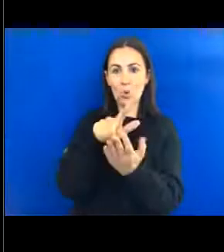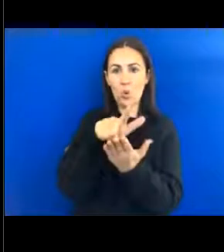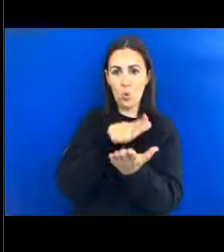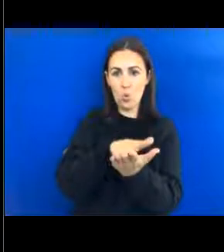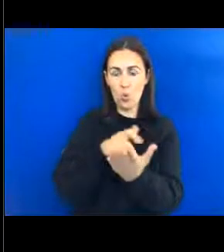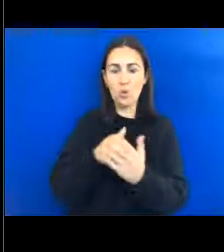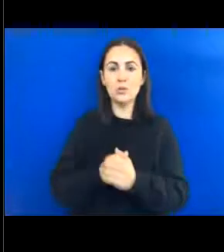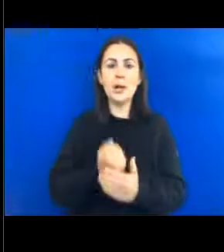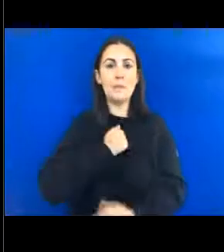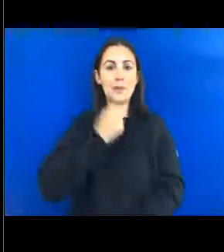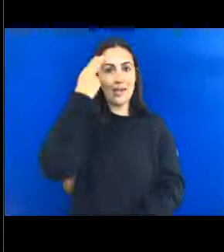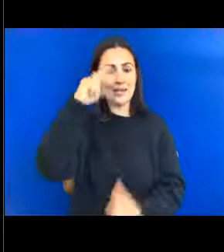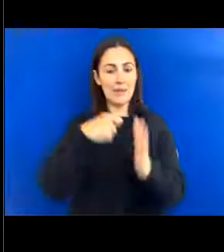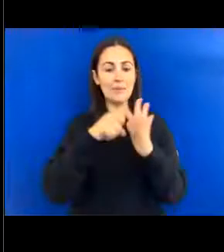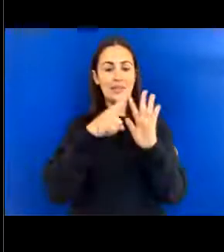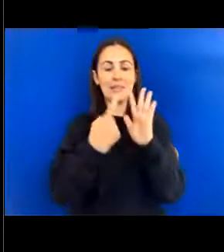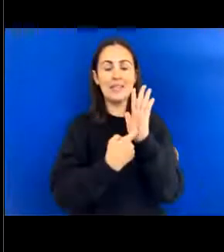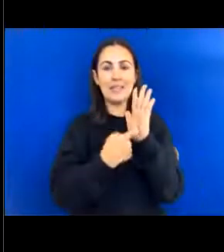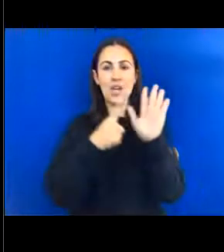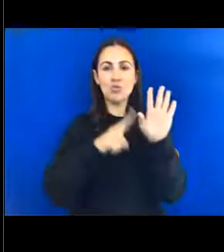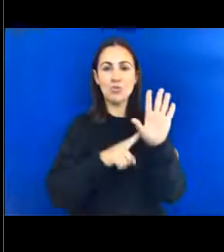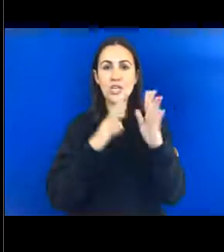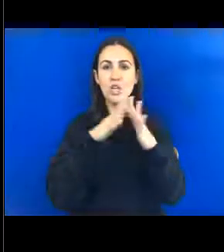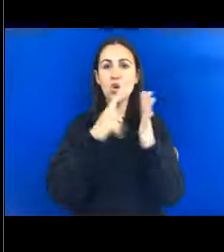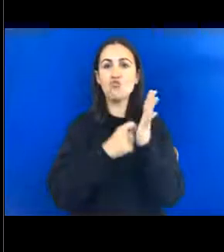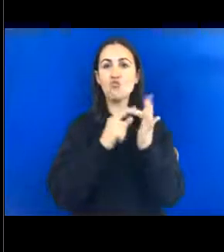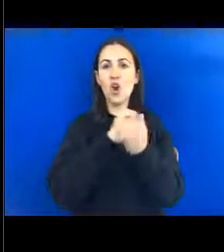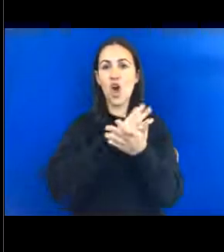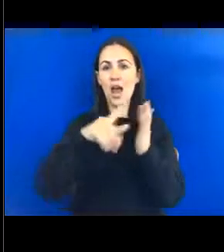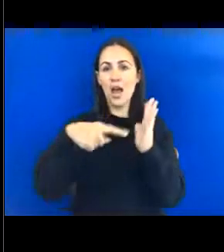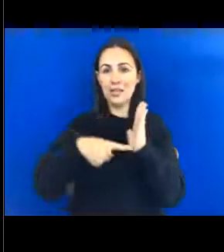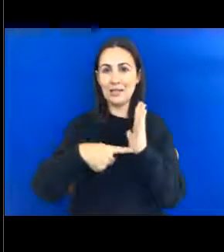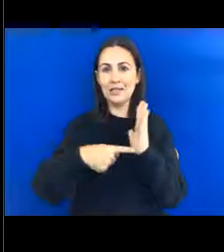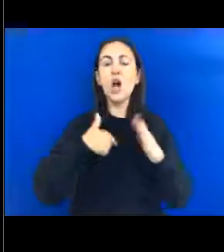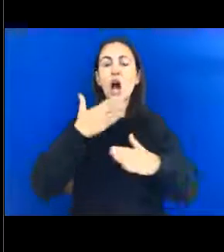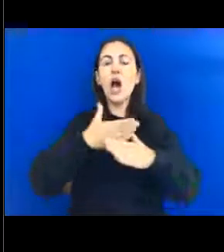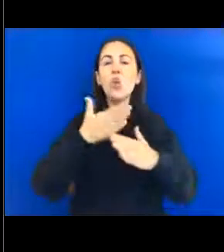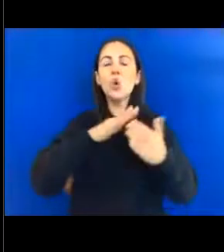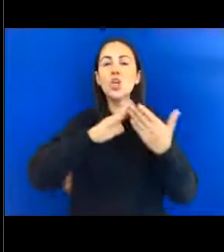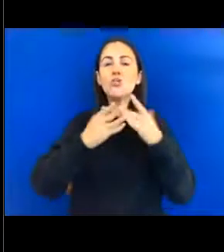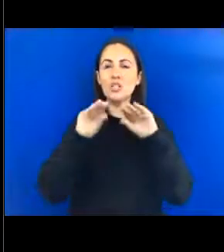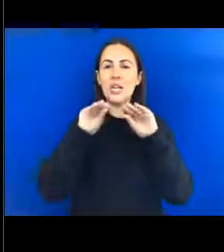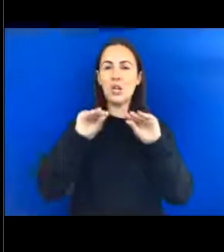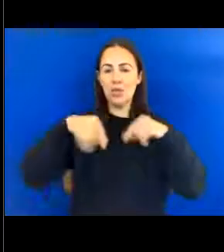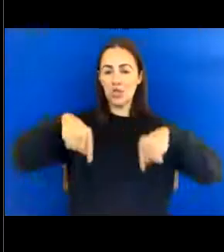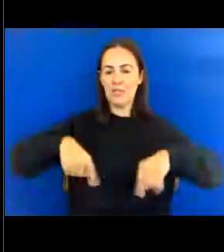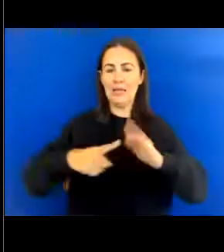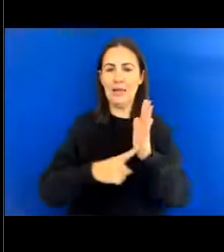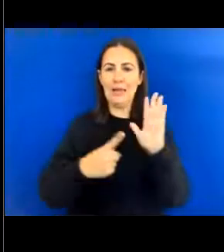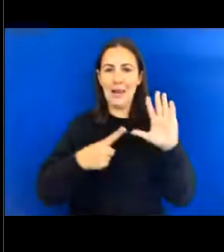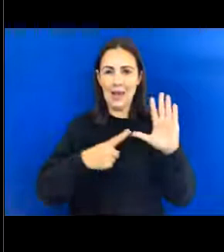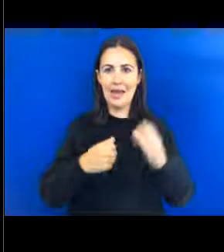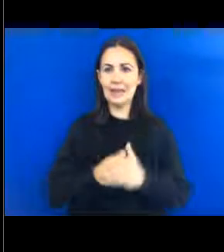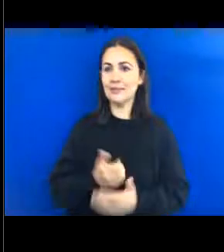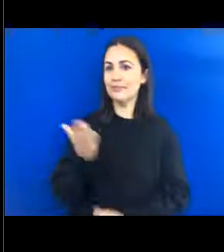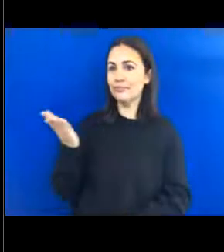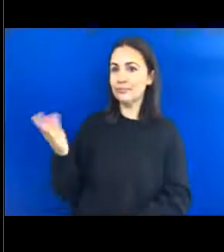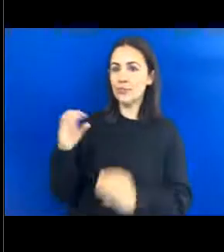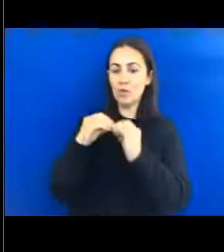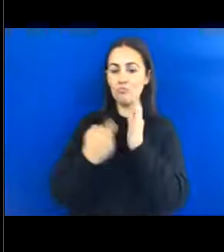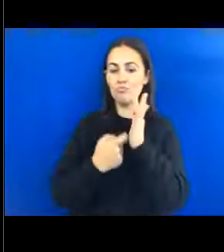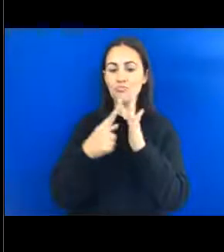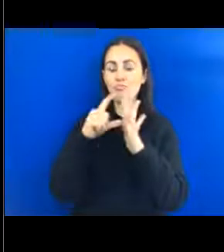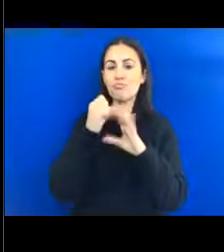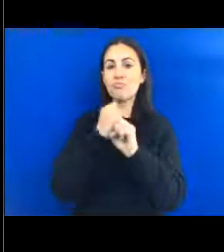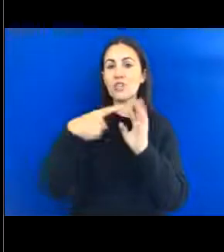and I work in the Community Legal Education branch at Legal Aid New South Wales. I'm here today with Bridget Barker from Legal Aid New